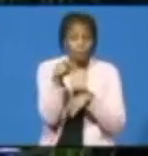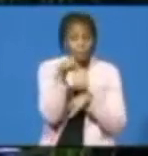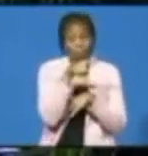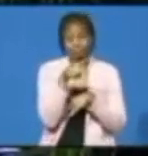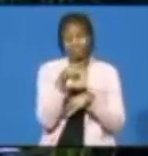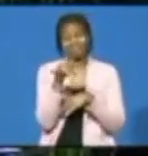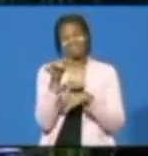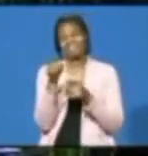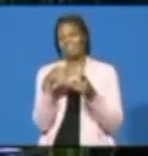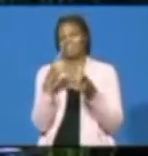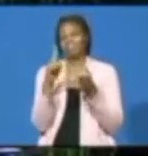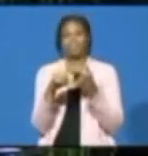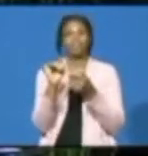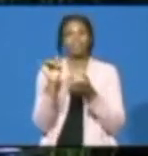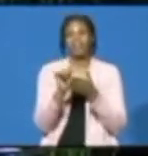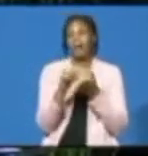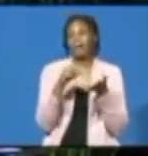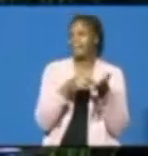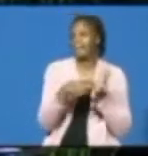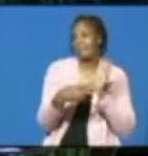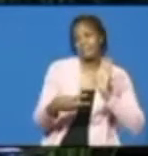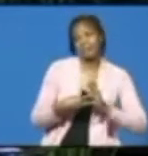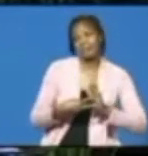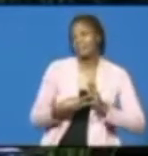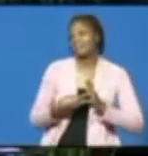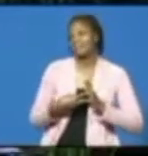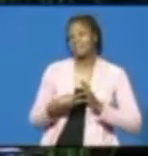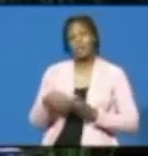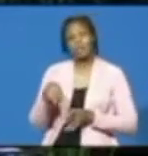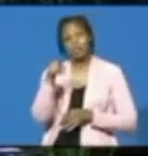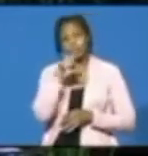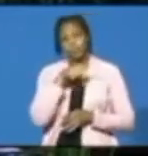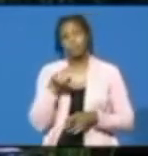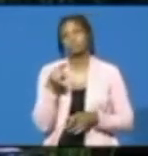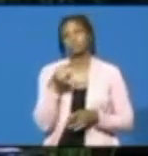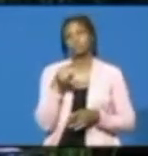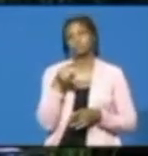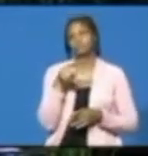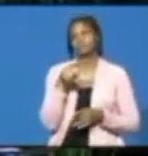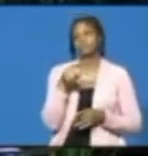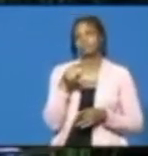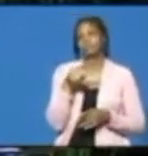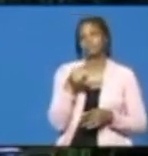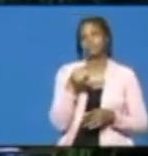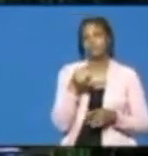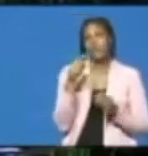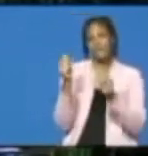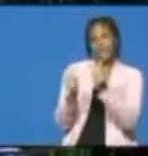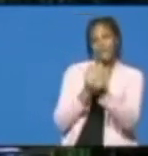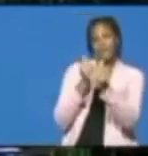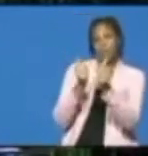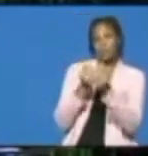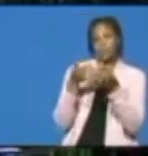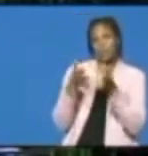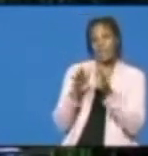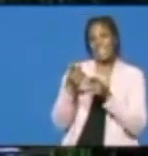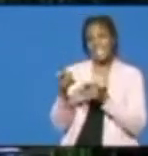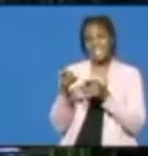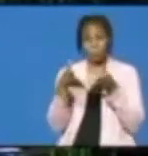then that is to say, you're walking the way he wants you to